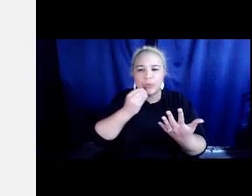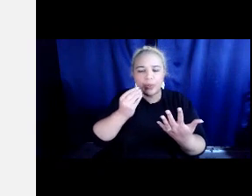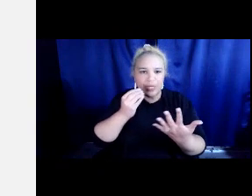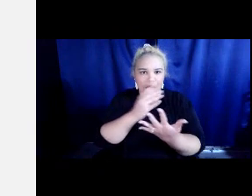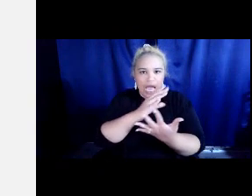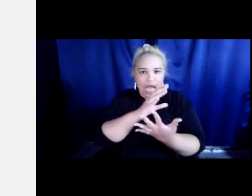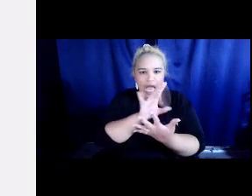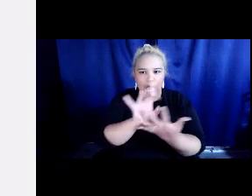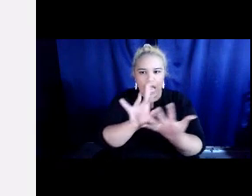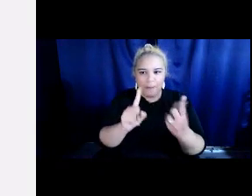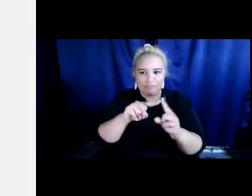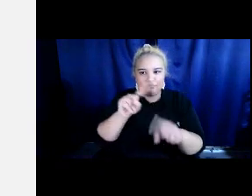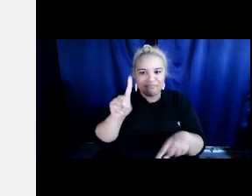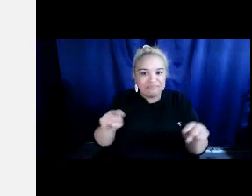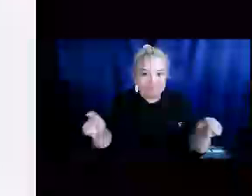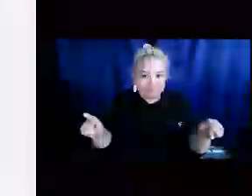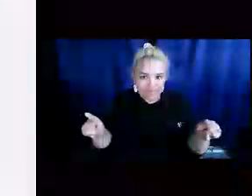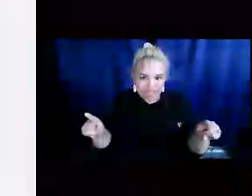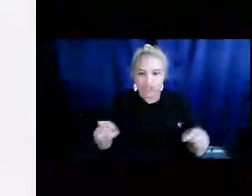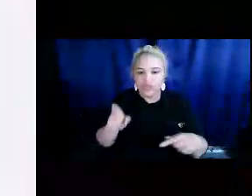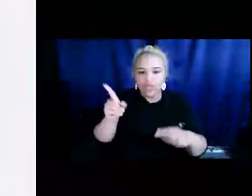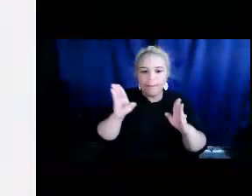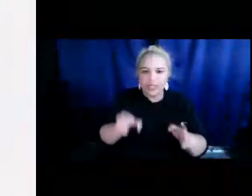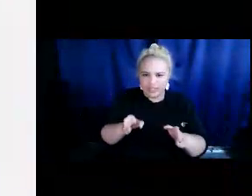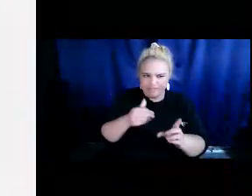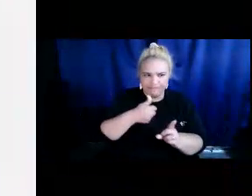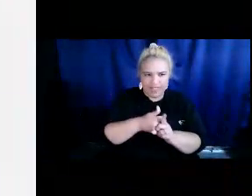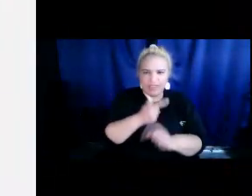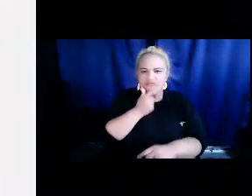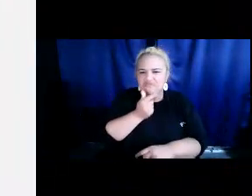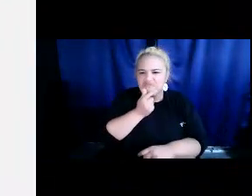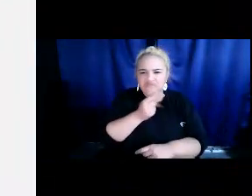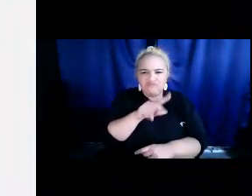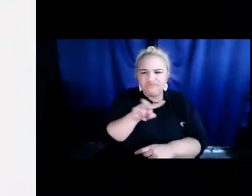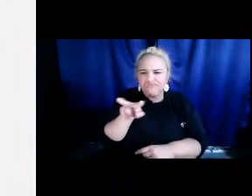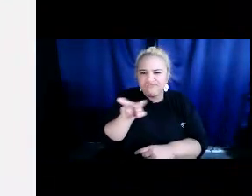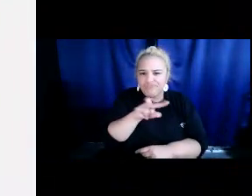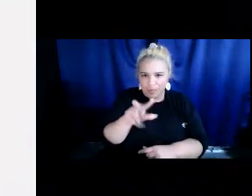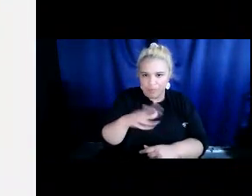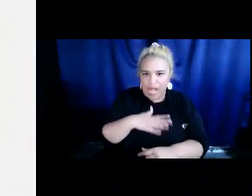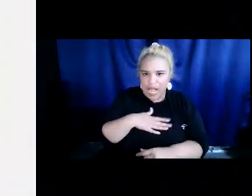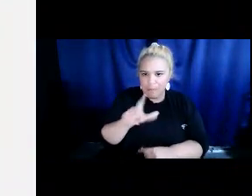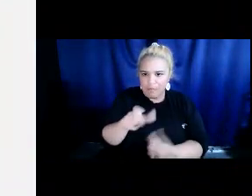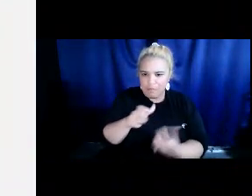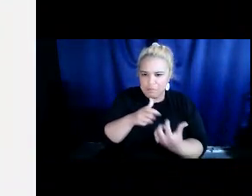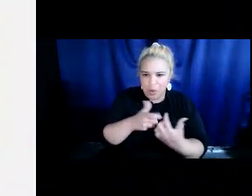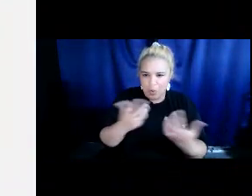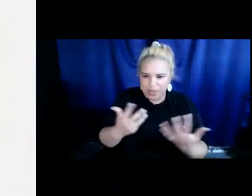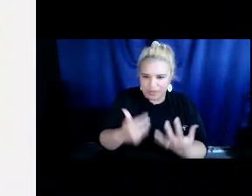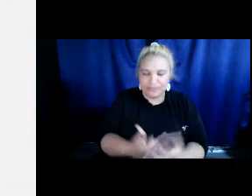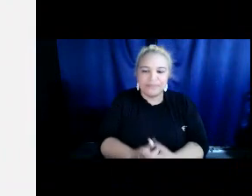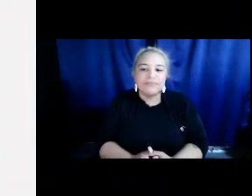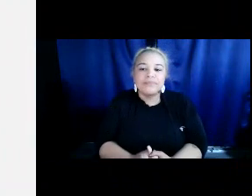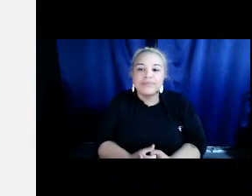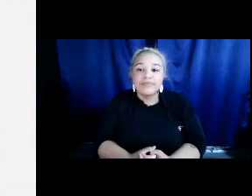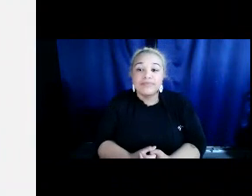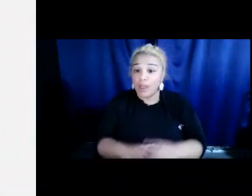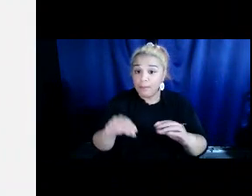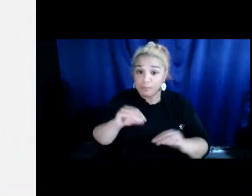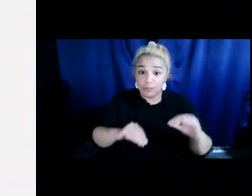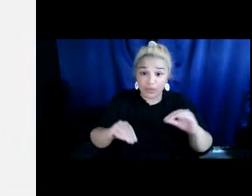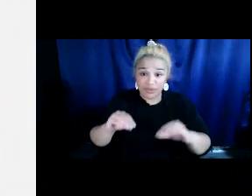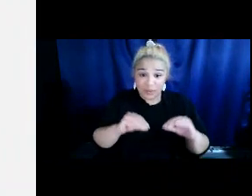possible. And then movement and orientation, providing opportunities for individuals to move around during an event and including scheduled